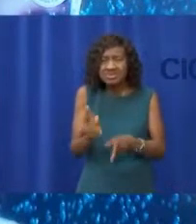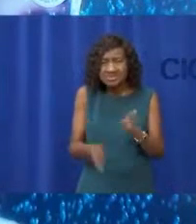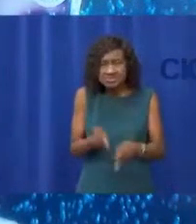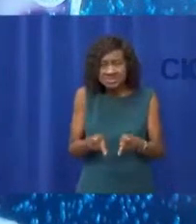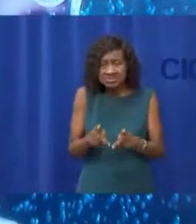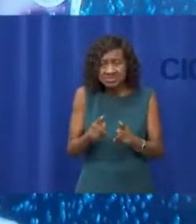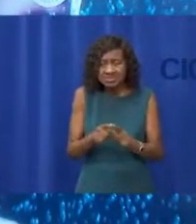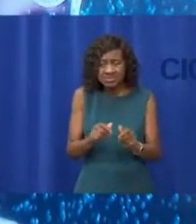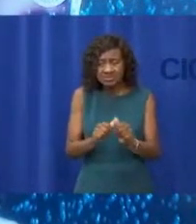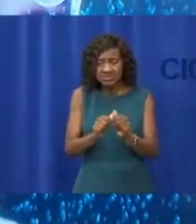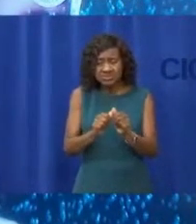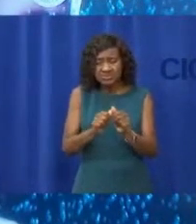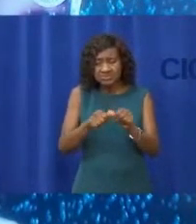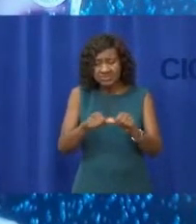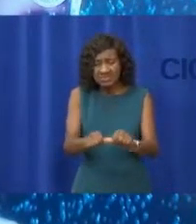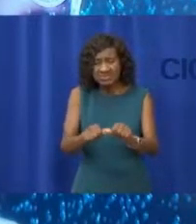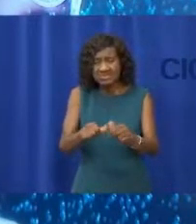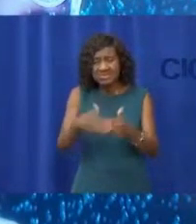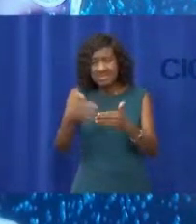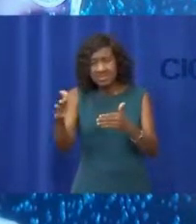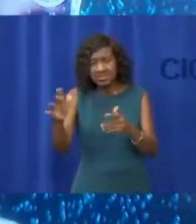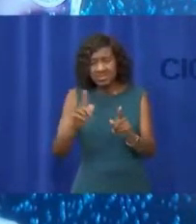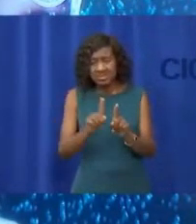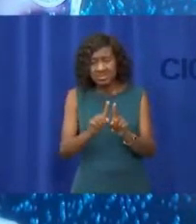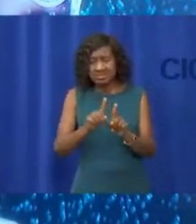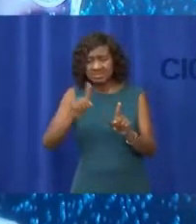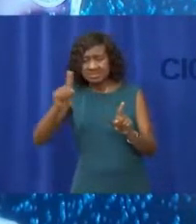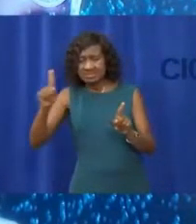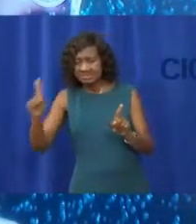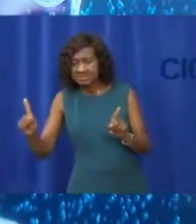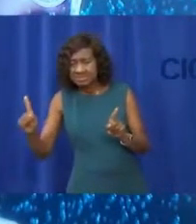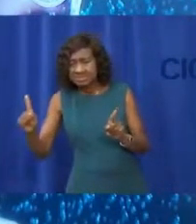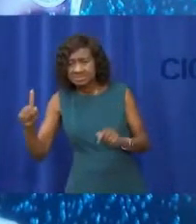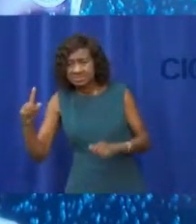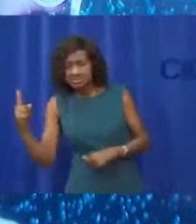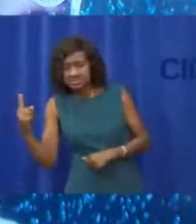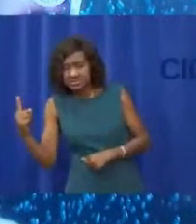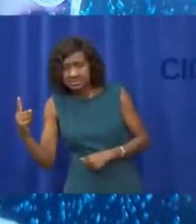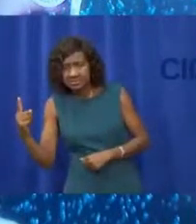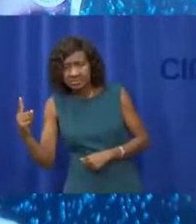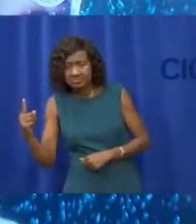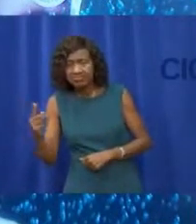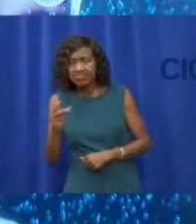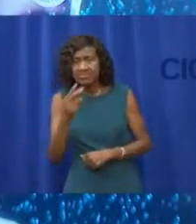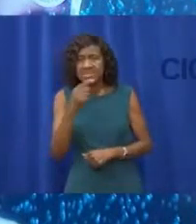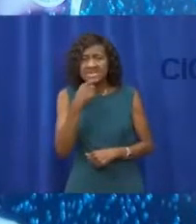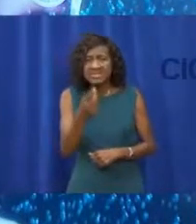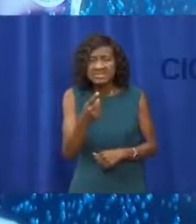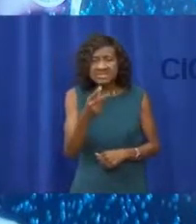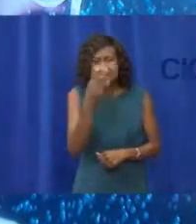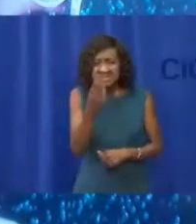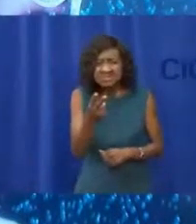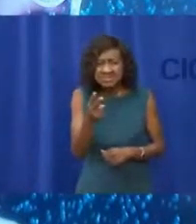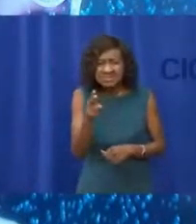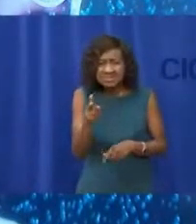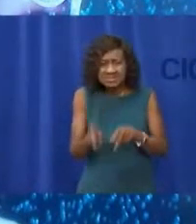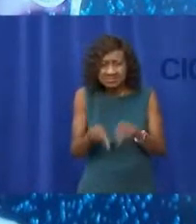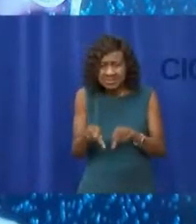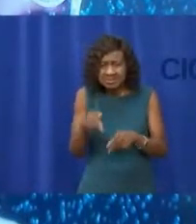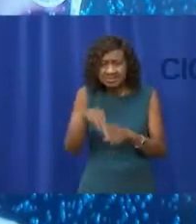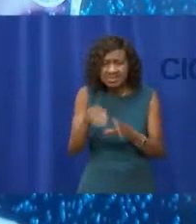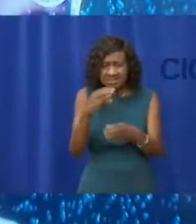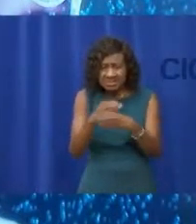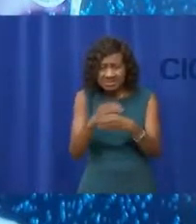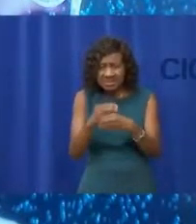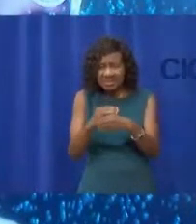I'm hoping they're coming on board. I still see a lot of traffic on the roads with 2 or 3 people in the cars, and I'm thinking, well, where are they going? Because